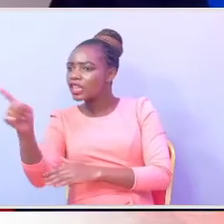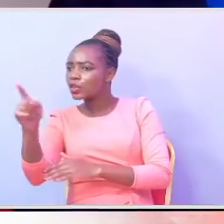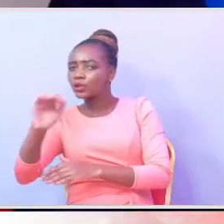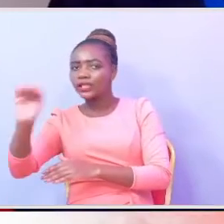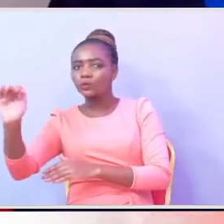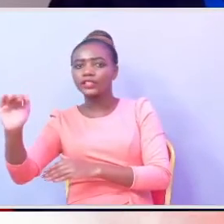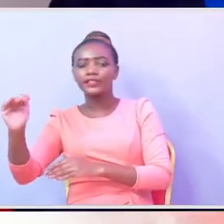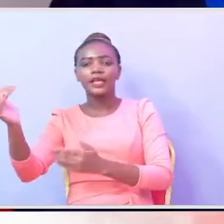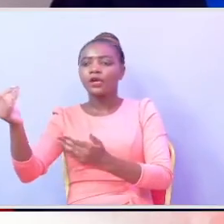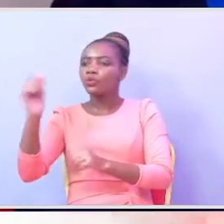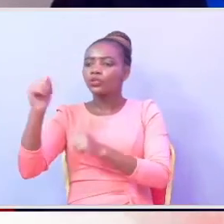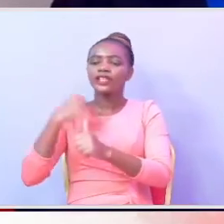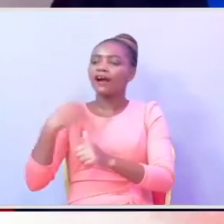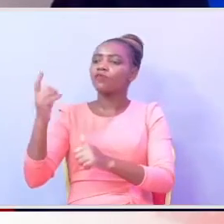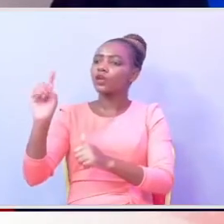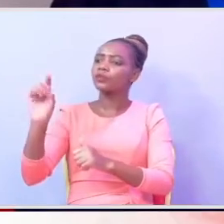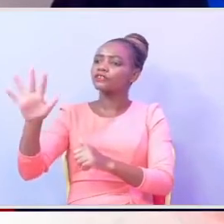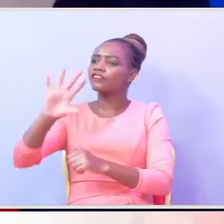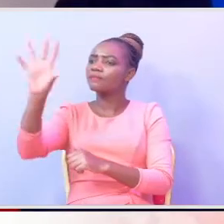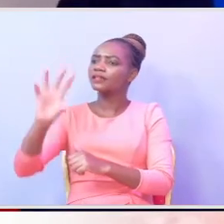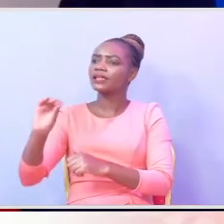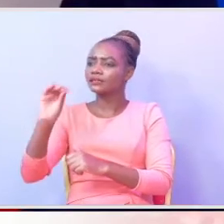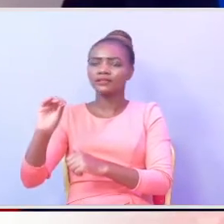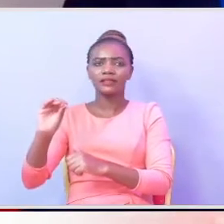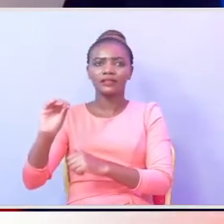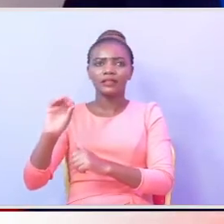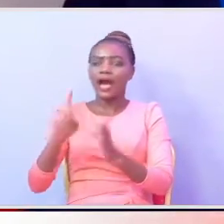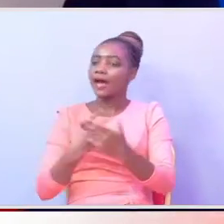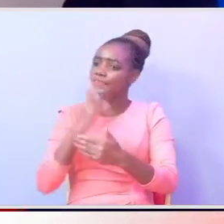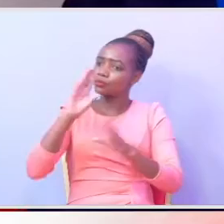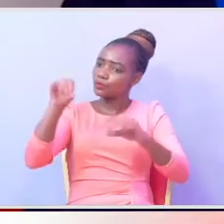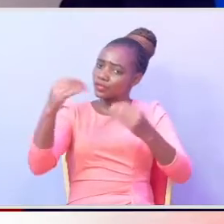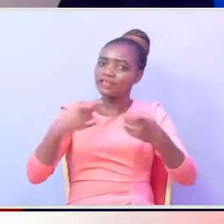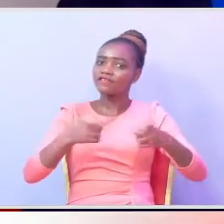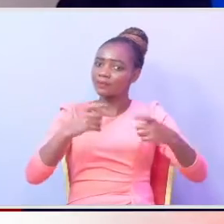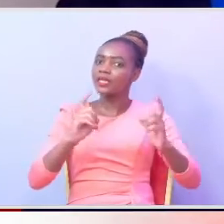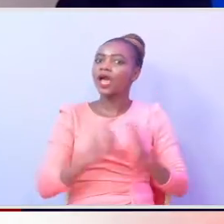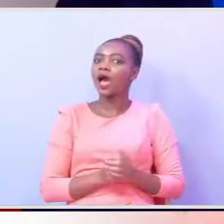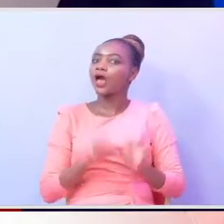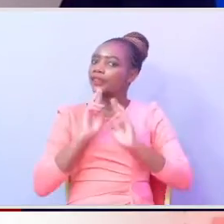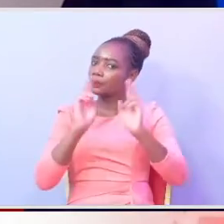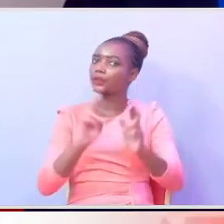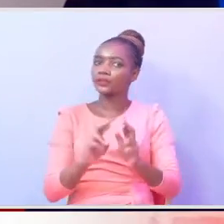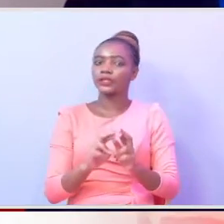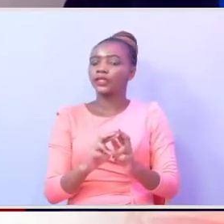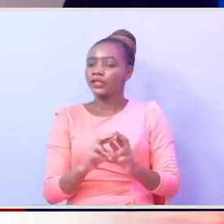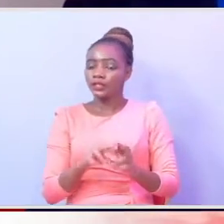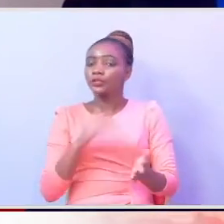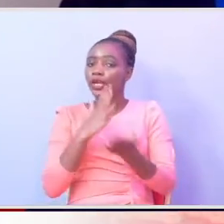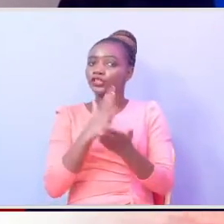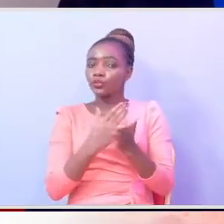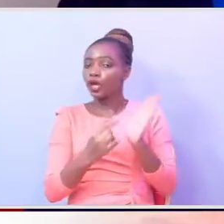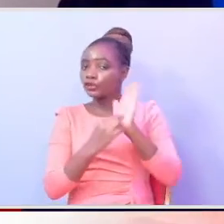zina 1.5%, na tutapatia media, we will give you those results so that you can publish the first